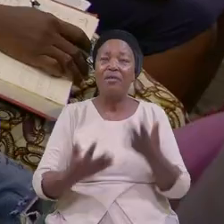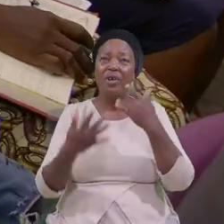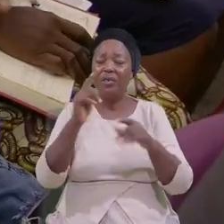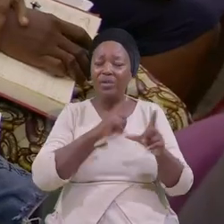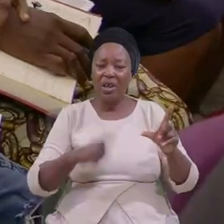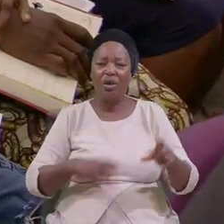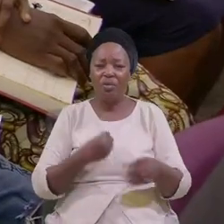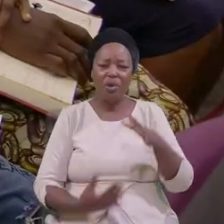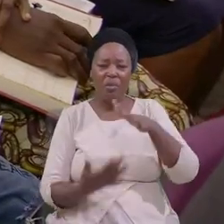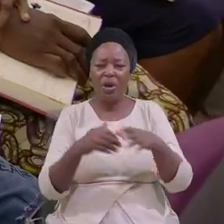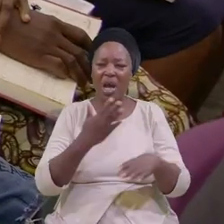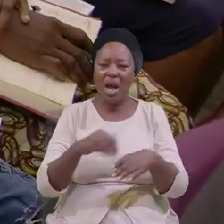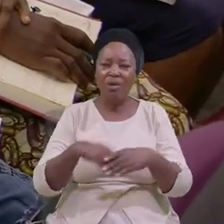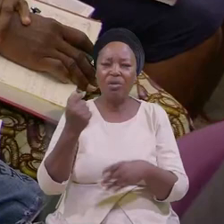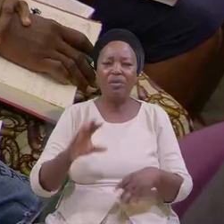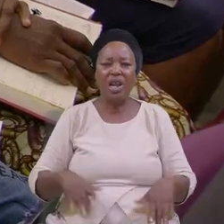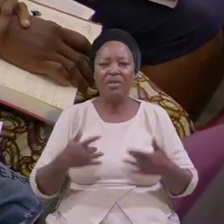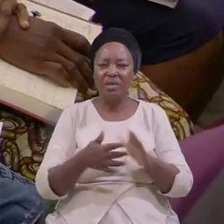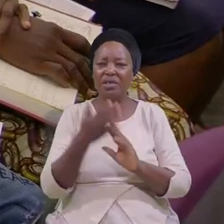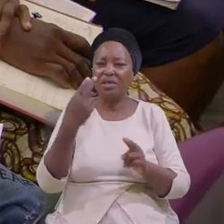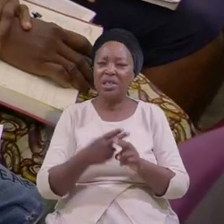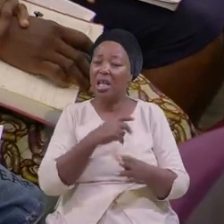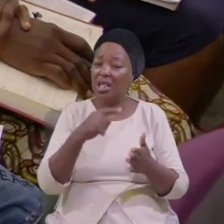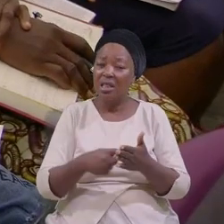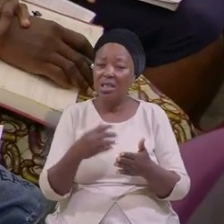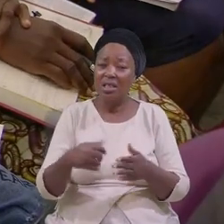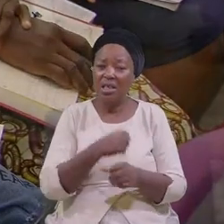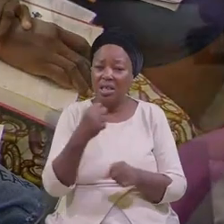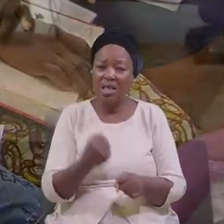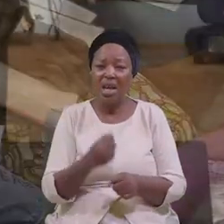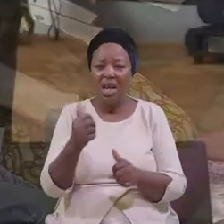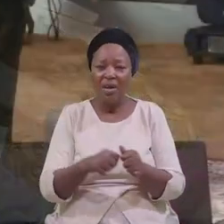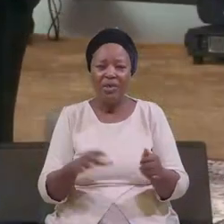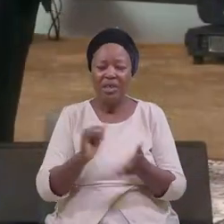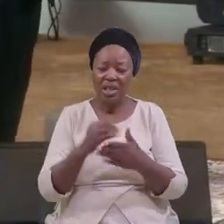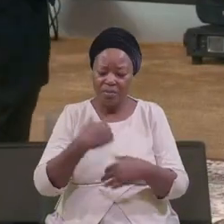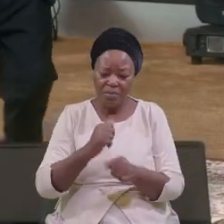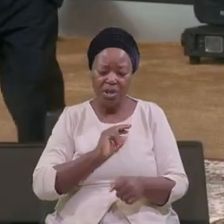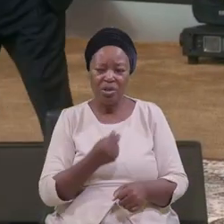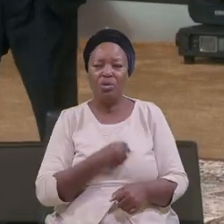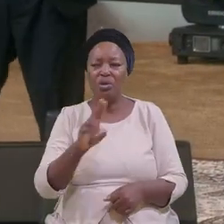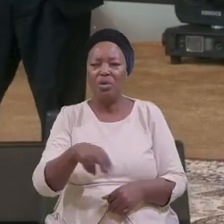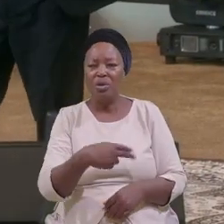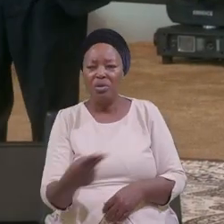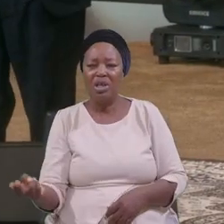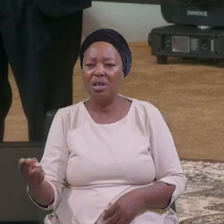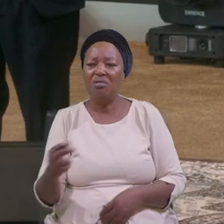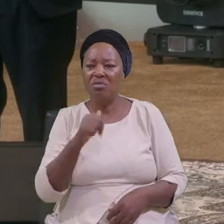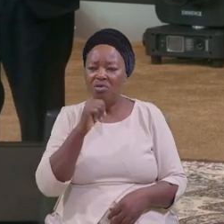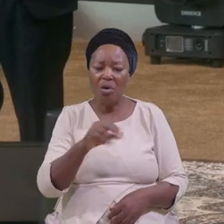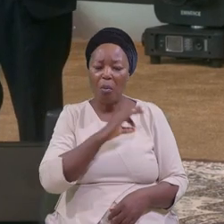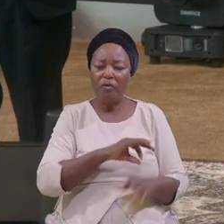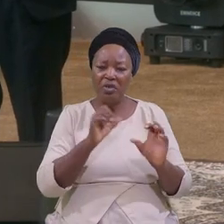your life. This year, everything that makes us useless, unprofitable,